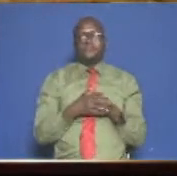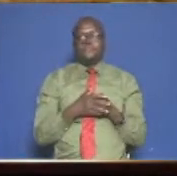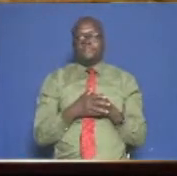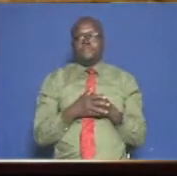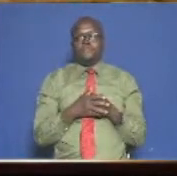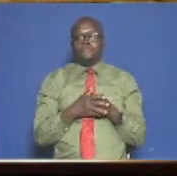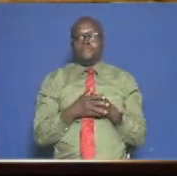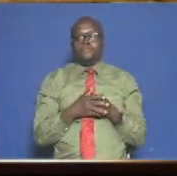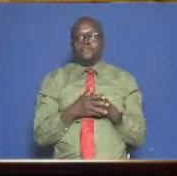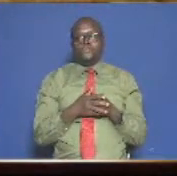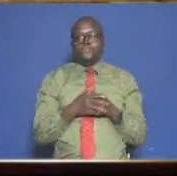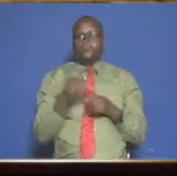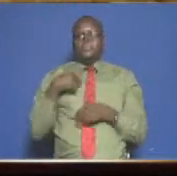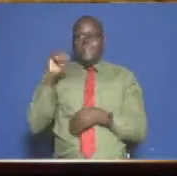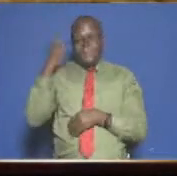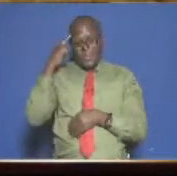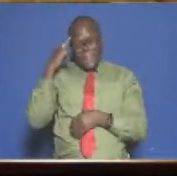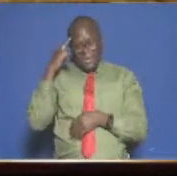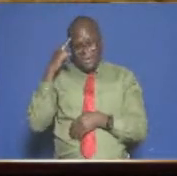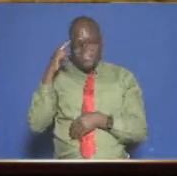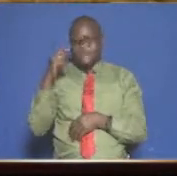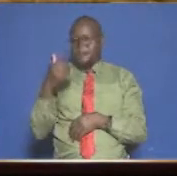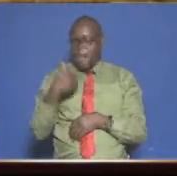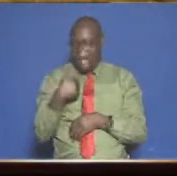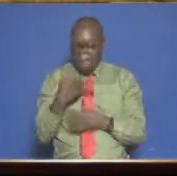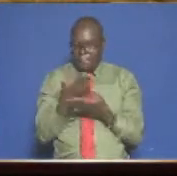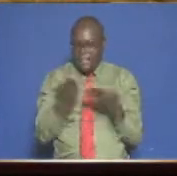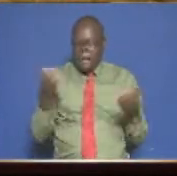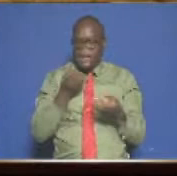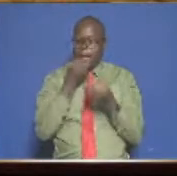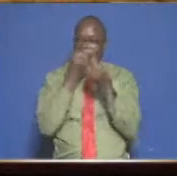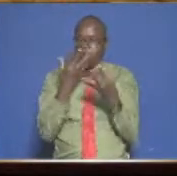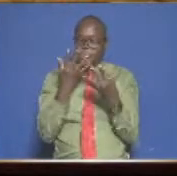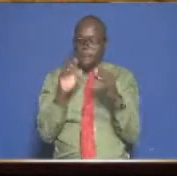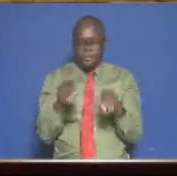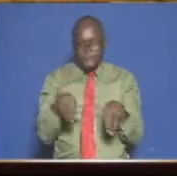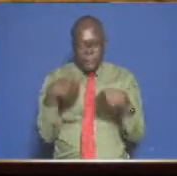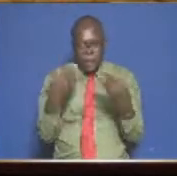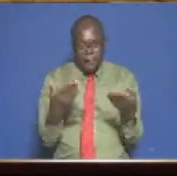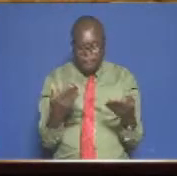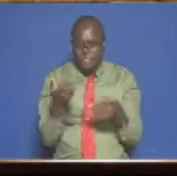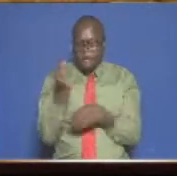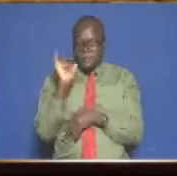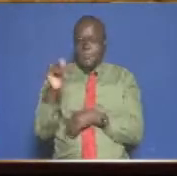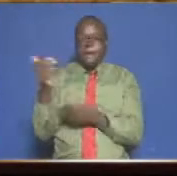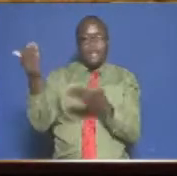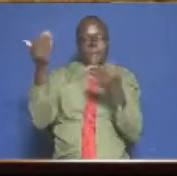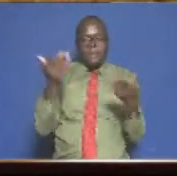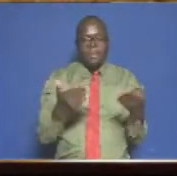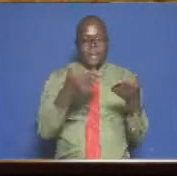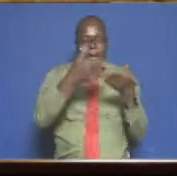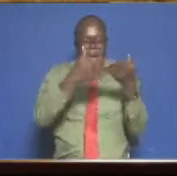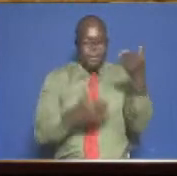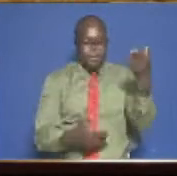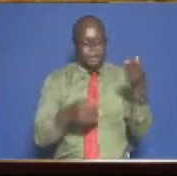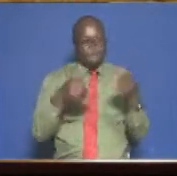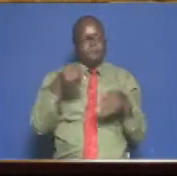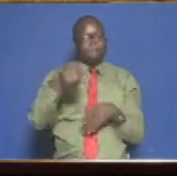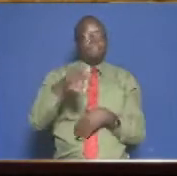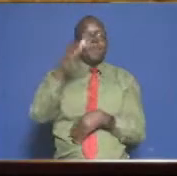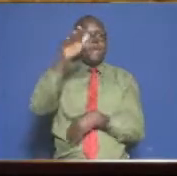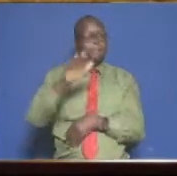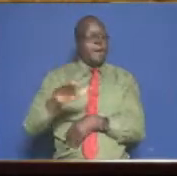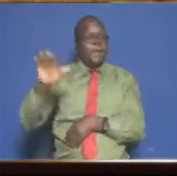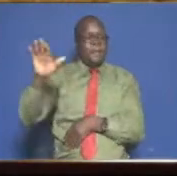may think that may ask any information to profile, so that you table a report here which